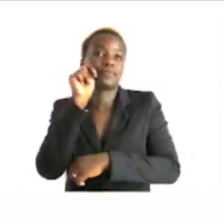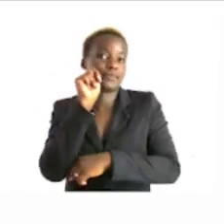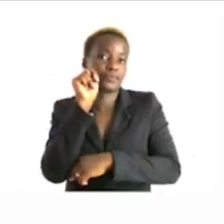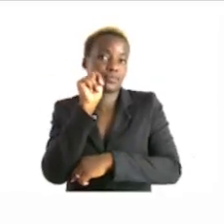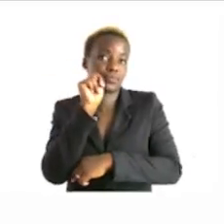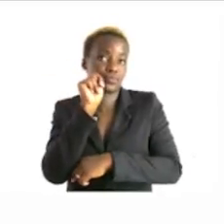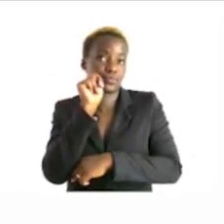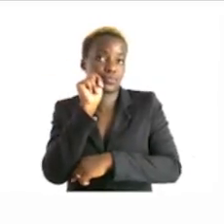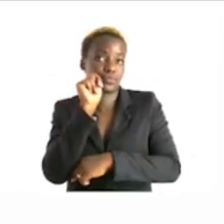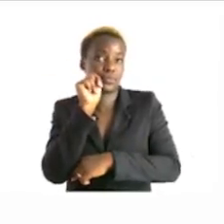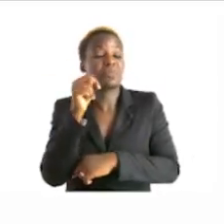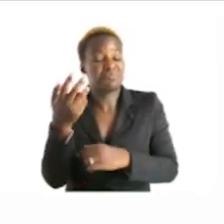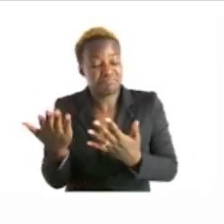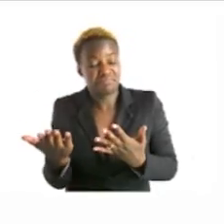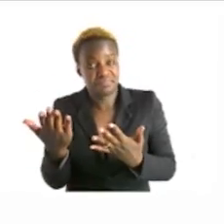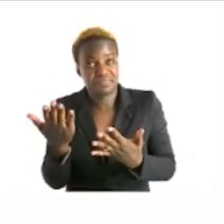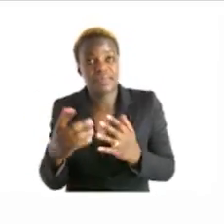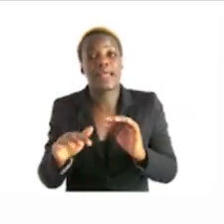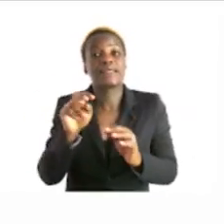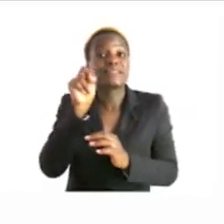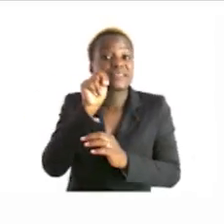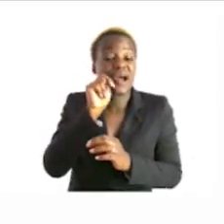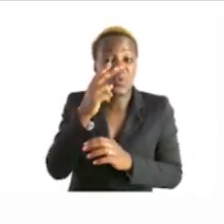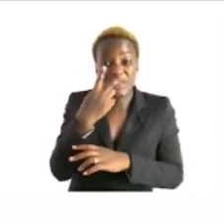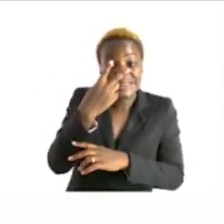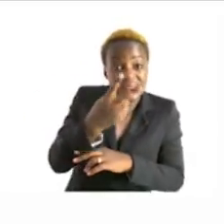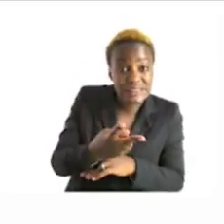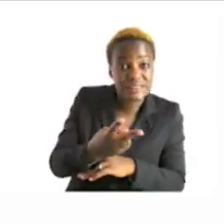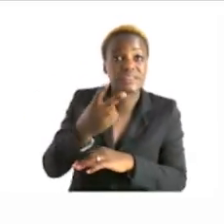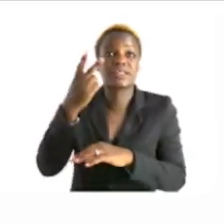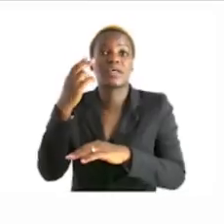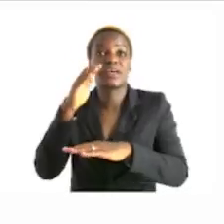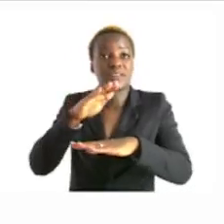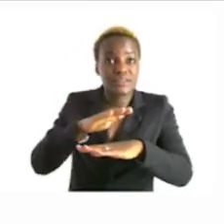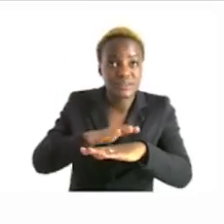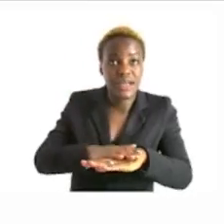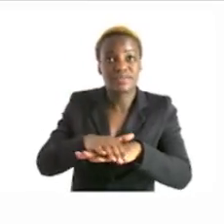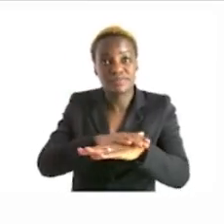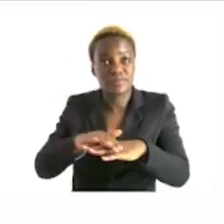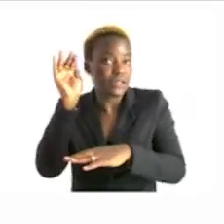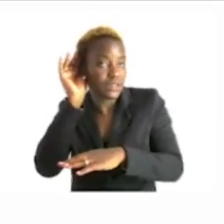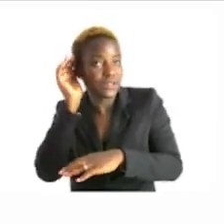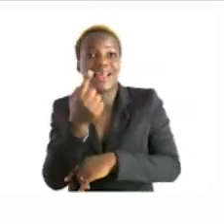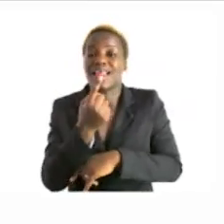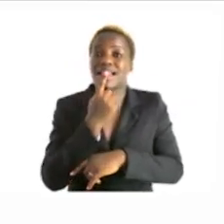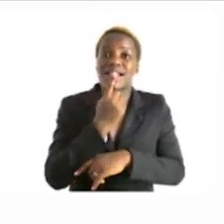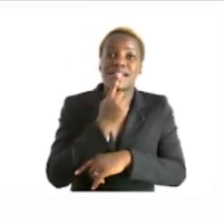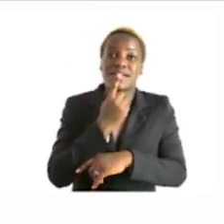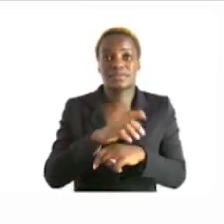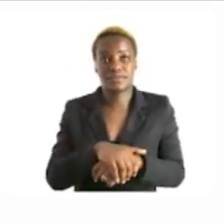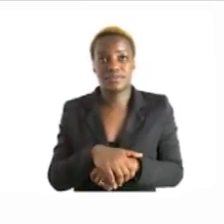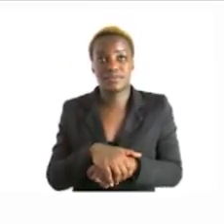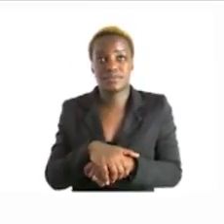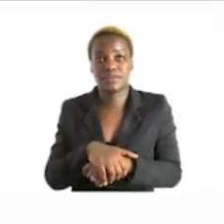but the nouns we can also see touch feel hear and taste anything or something that we